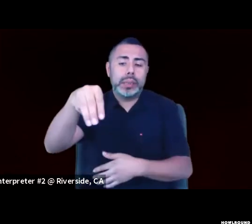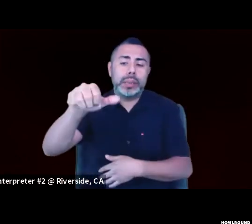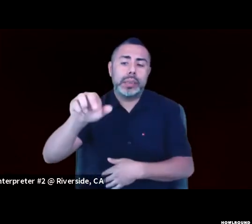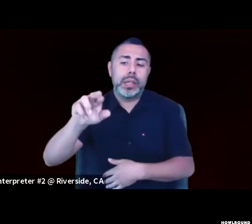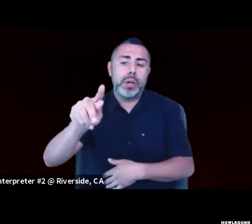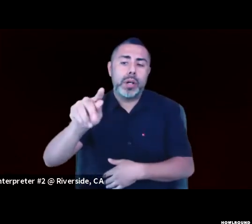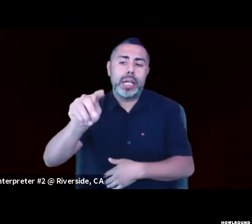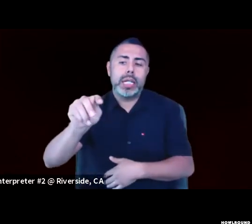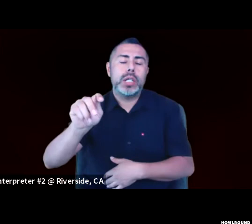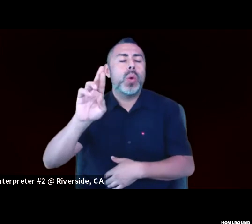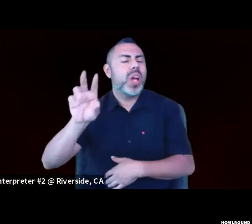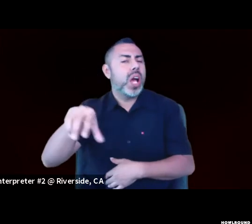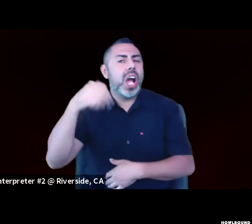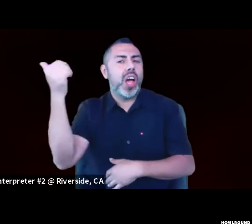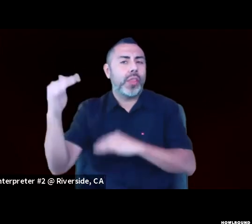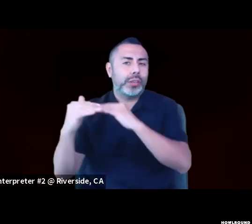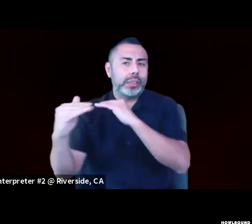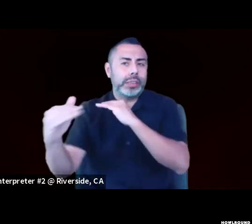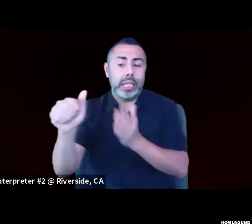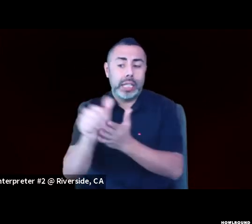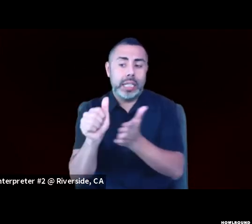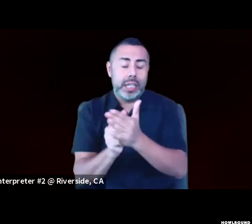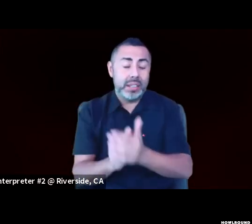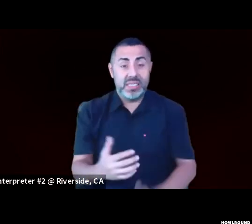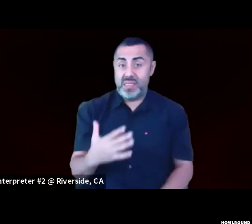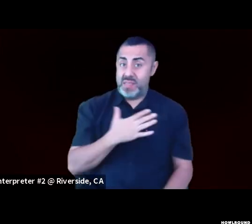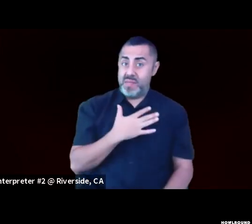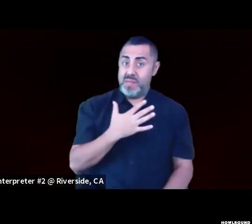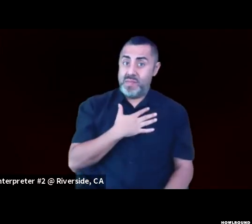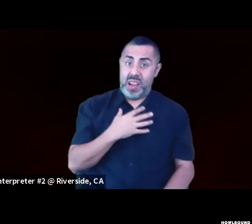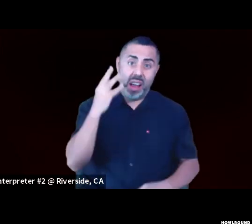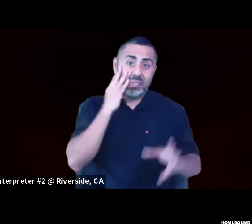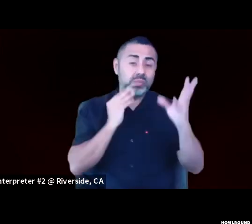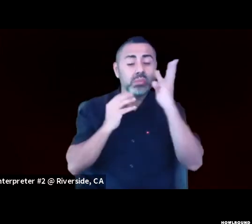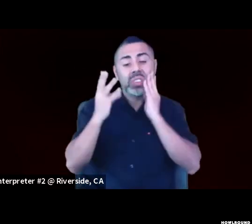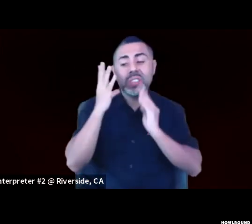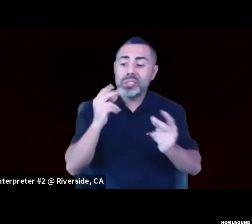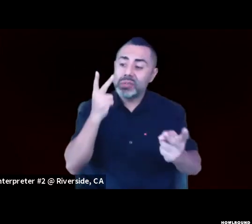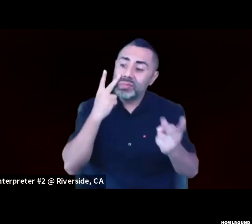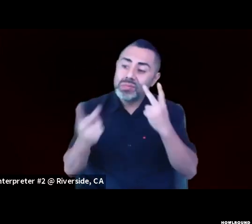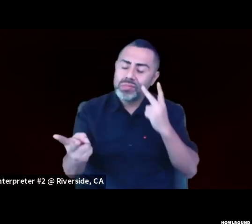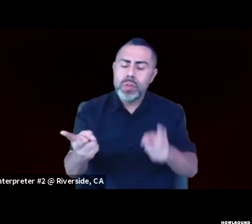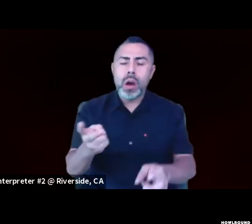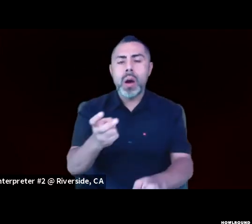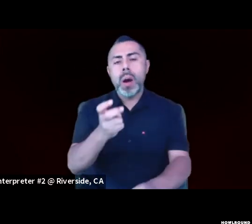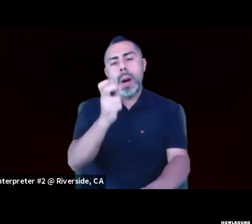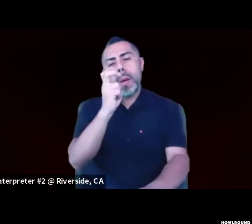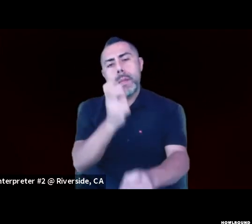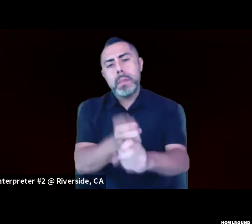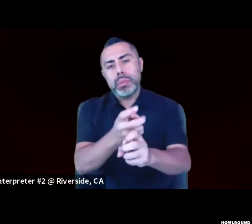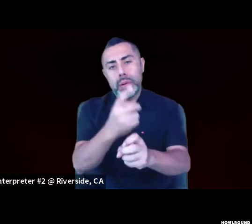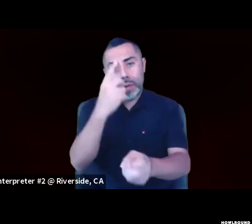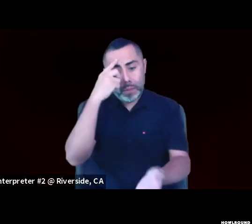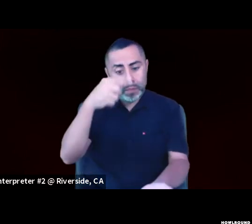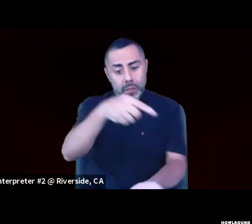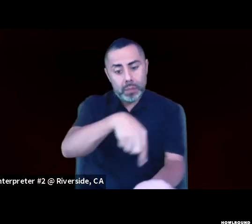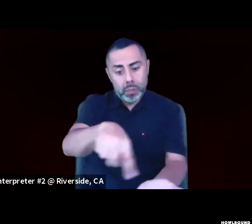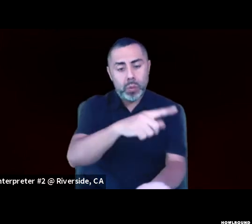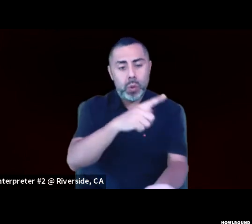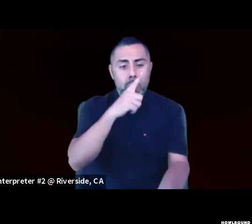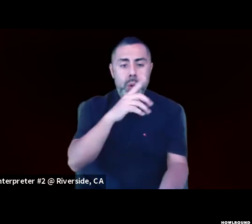my experience, that is pretty hard for most low-income, middle-income artists to